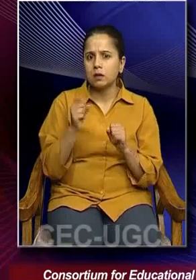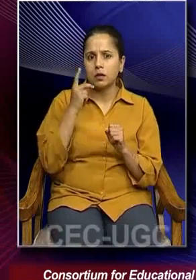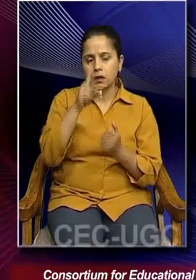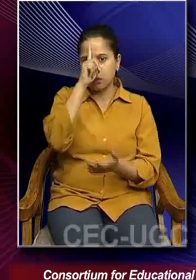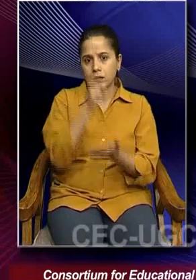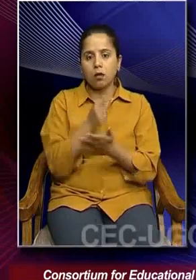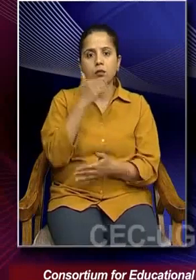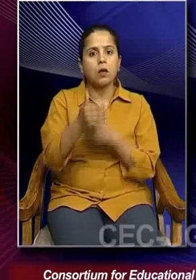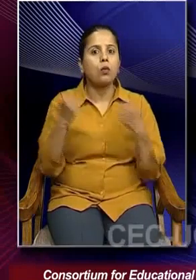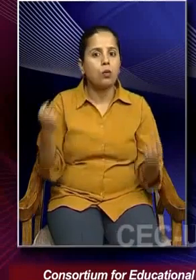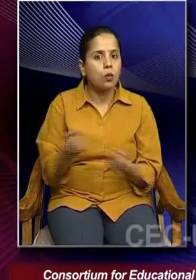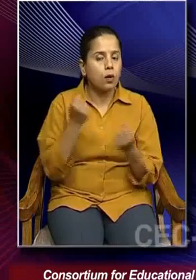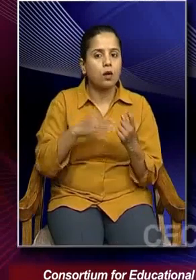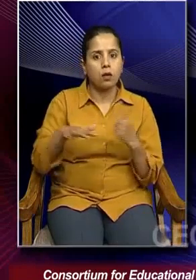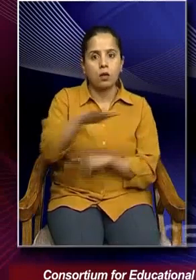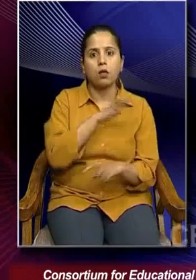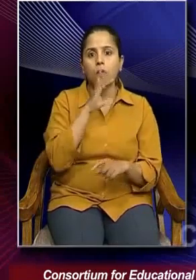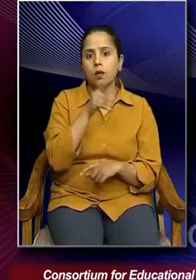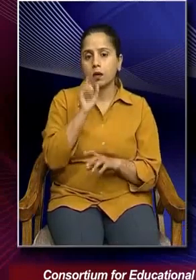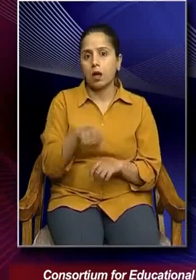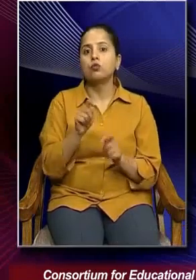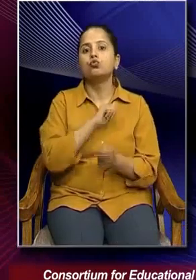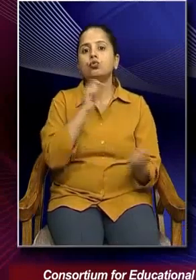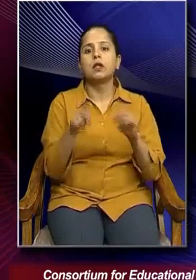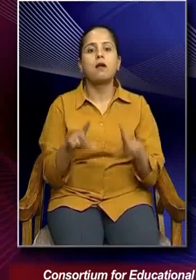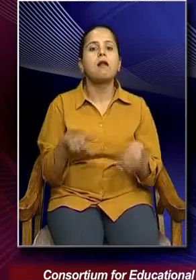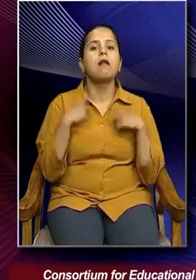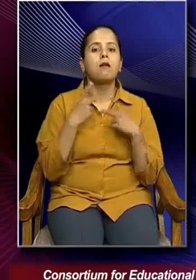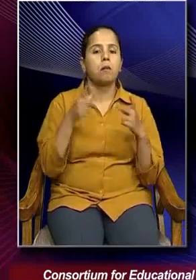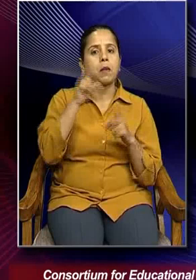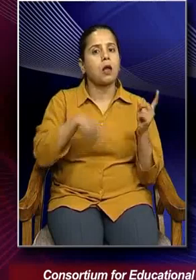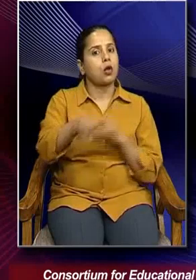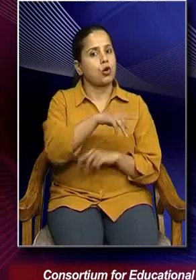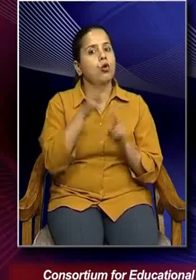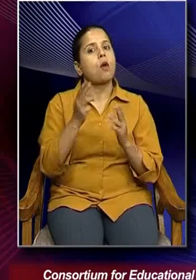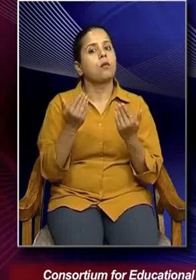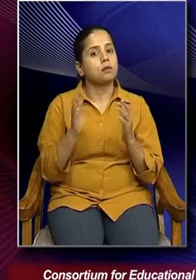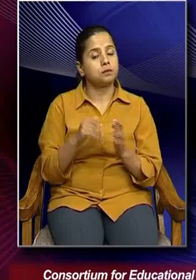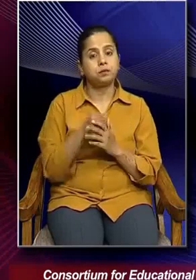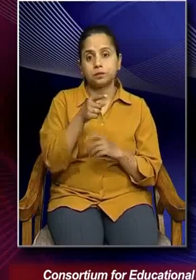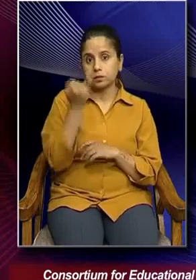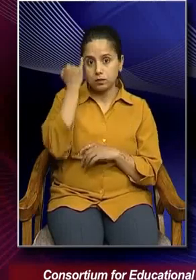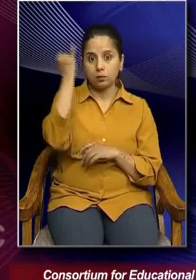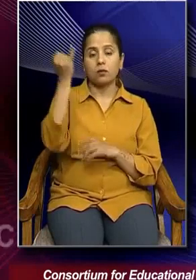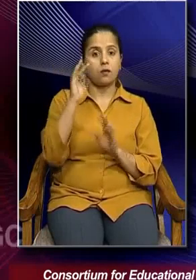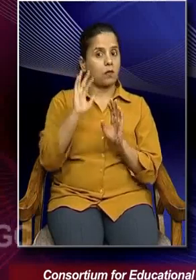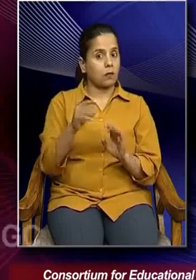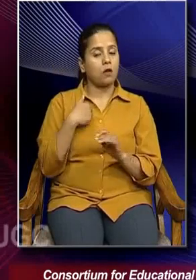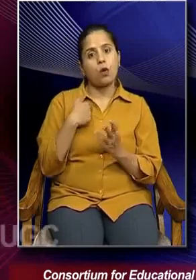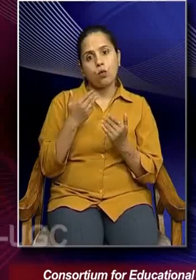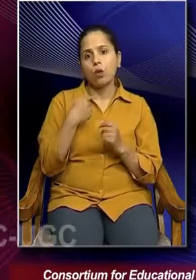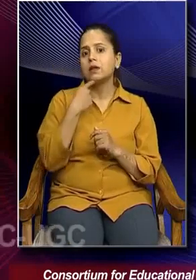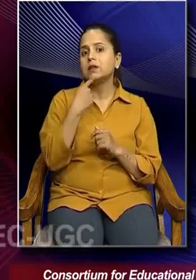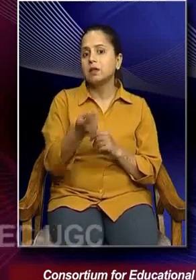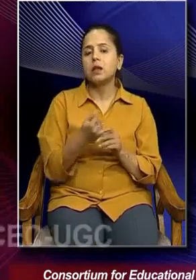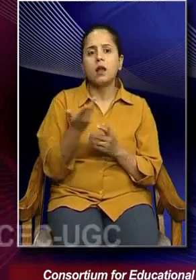decisive action on the ground, which can really bring change in the life of common people. And with this idea in mind, we would like to see